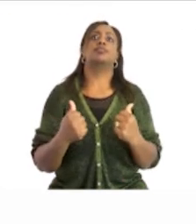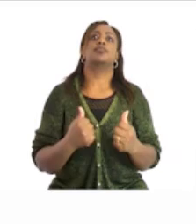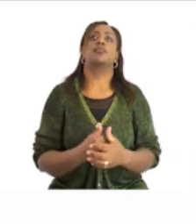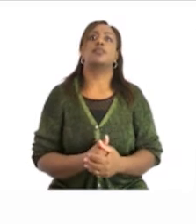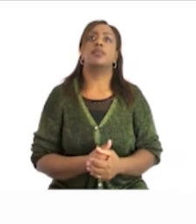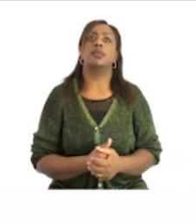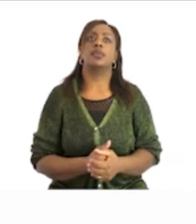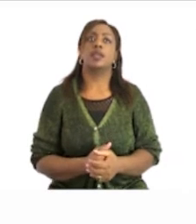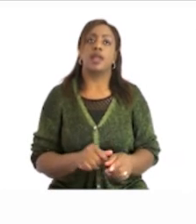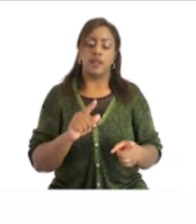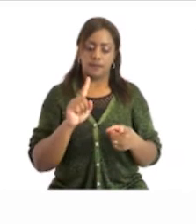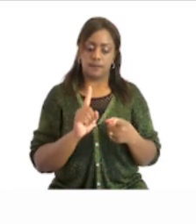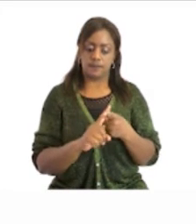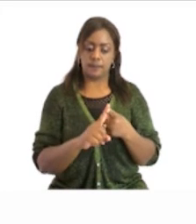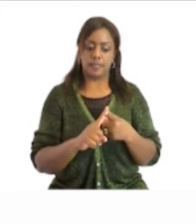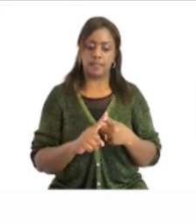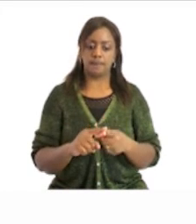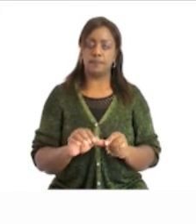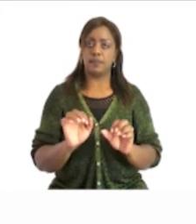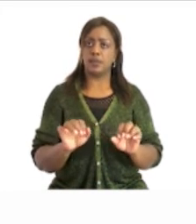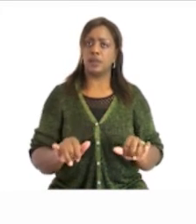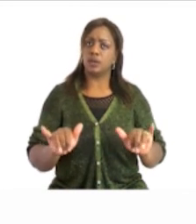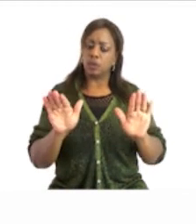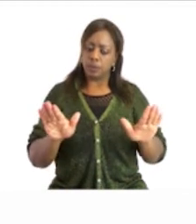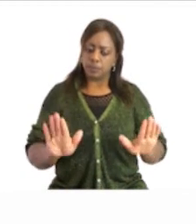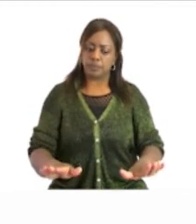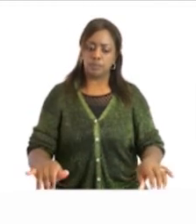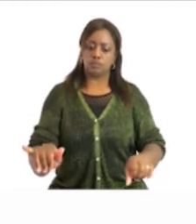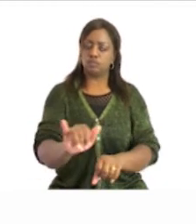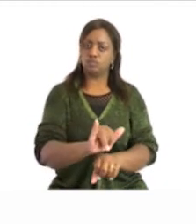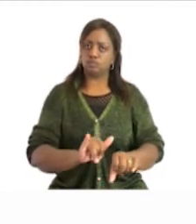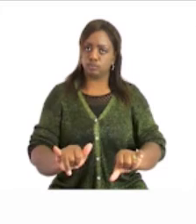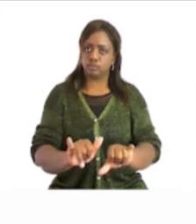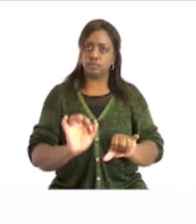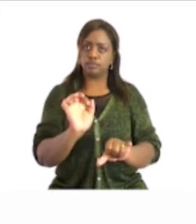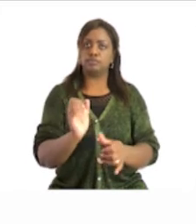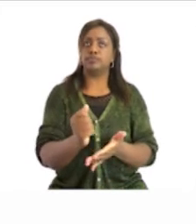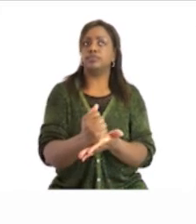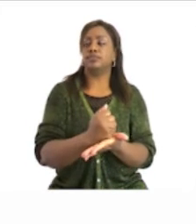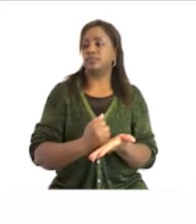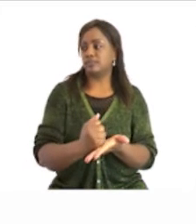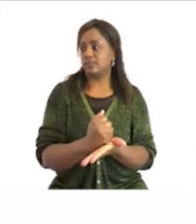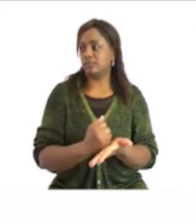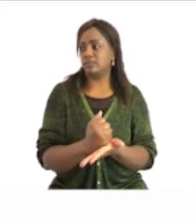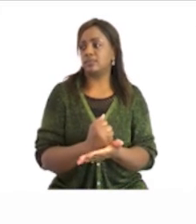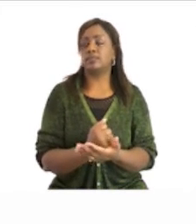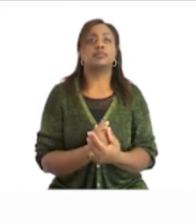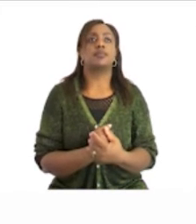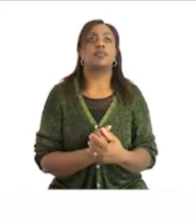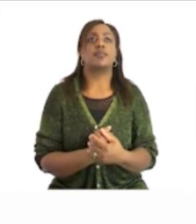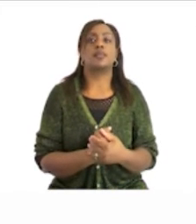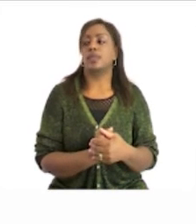start with the first one, keep your environment clean. And remember you guys, in the previous lesson, we said that germs grow